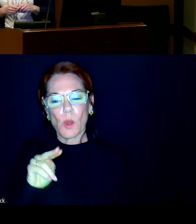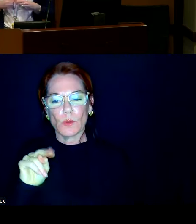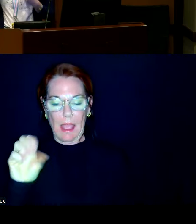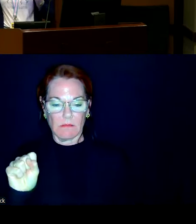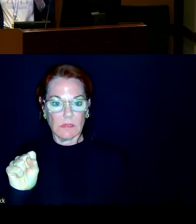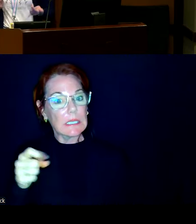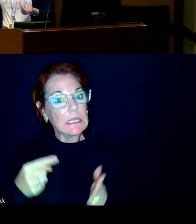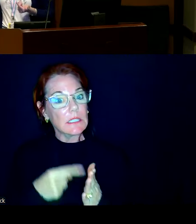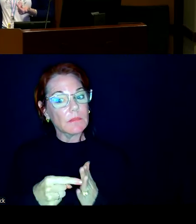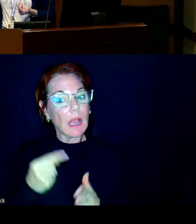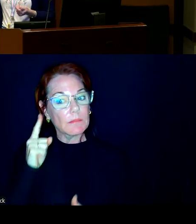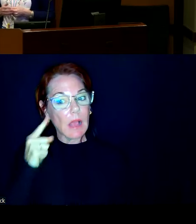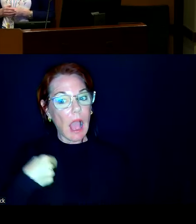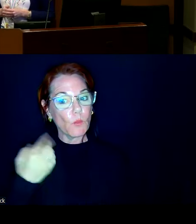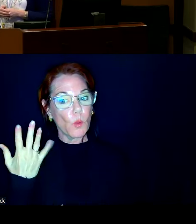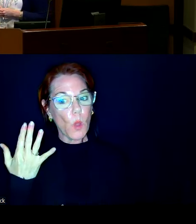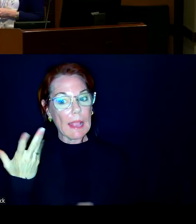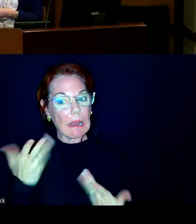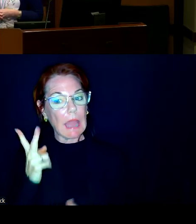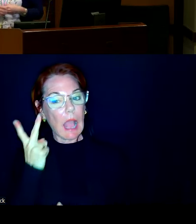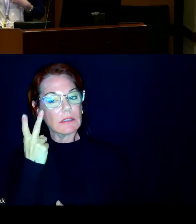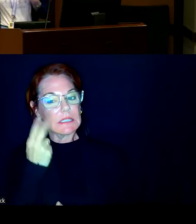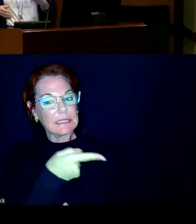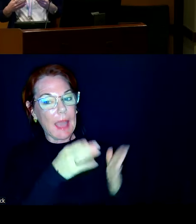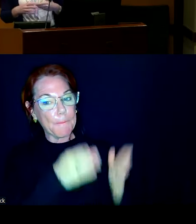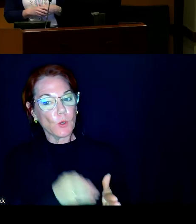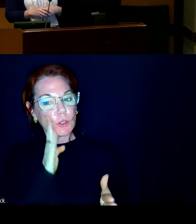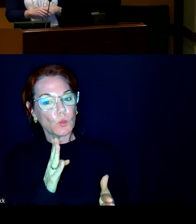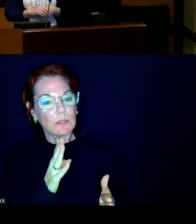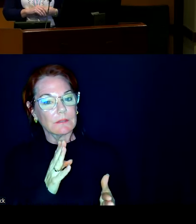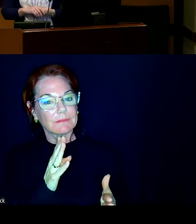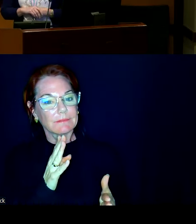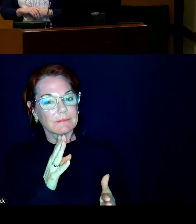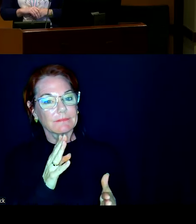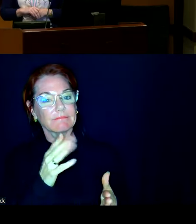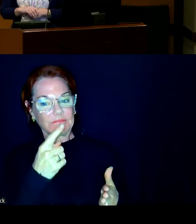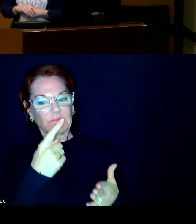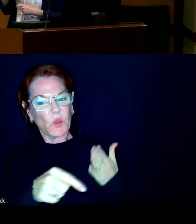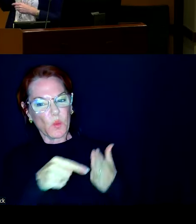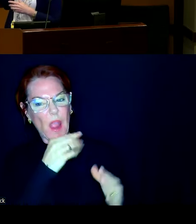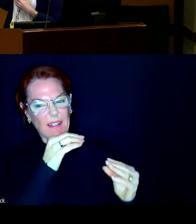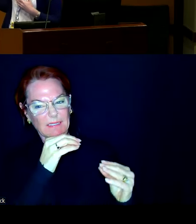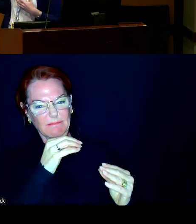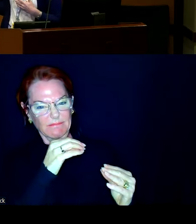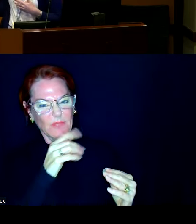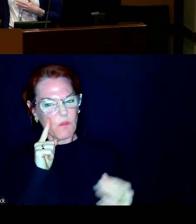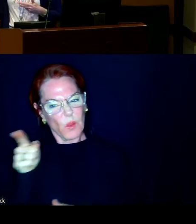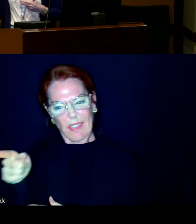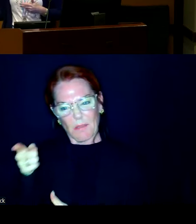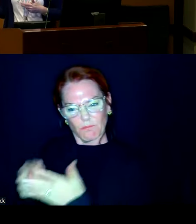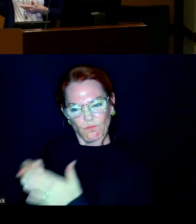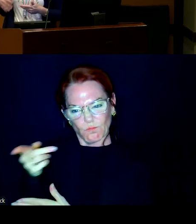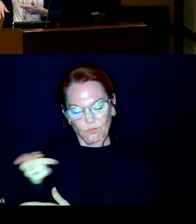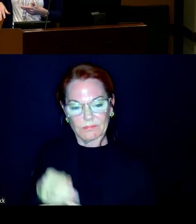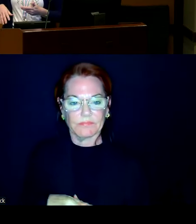bit and see if the person corrects themselves. And if they don't, then I jump in. So I encourage you to find a way that